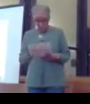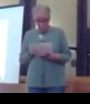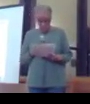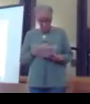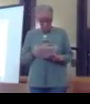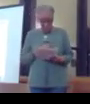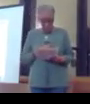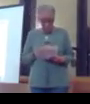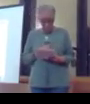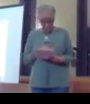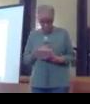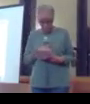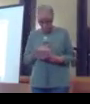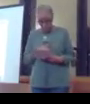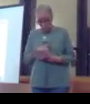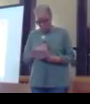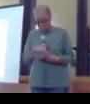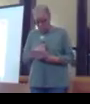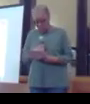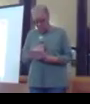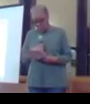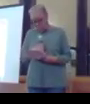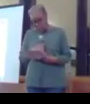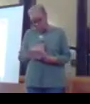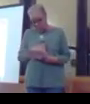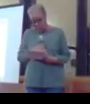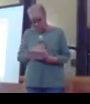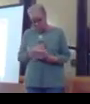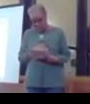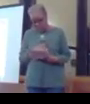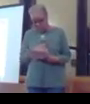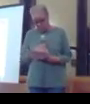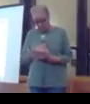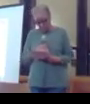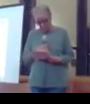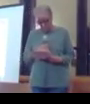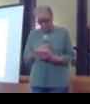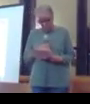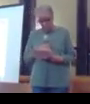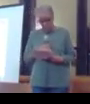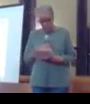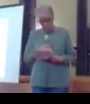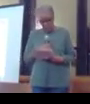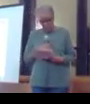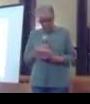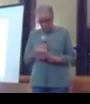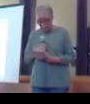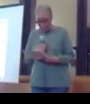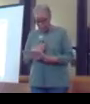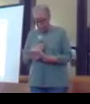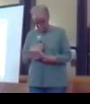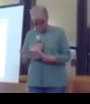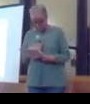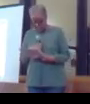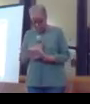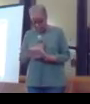made for the greater good of all. Growing up, our community was very diverse and thriving. We had people on all